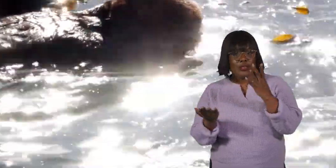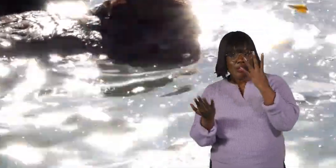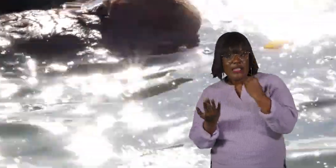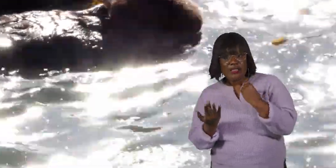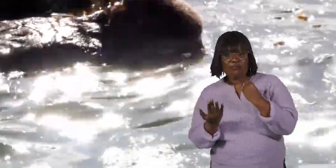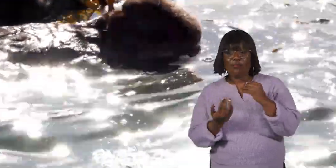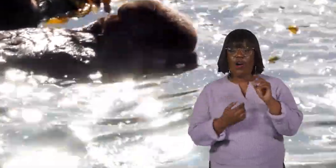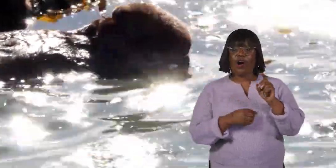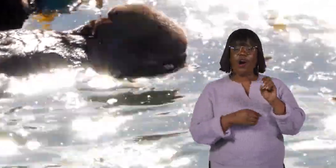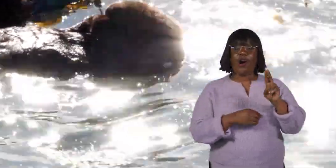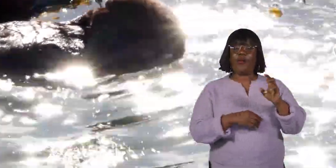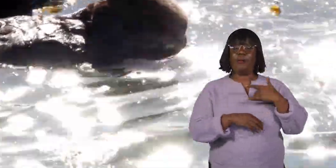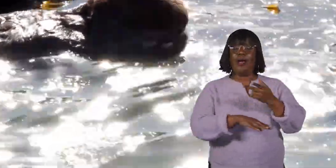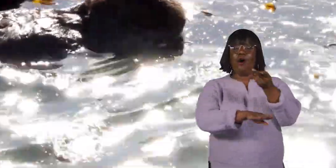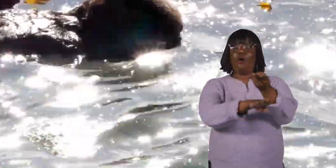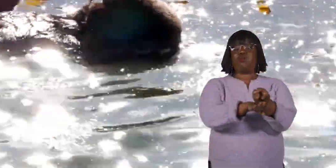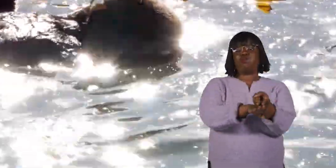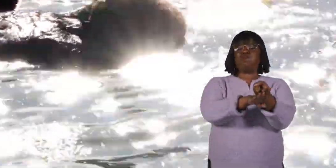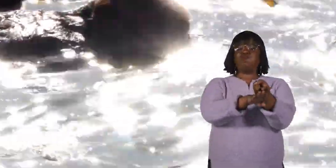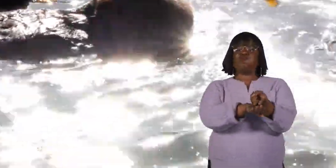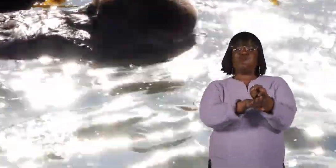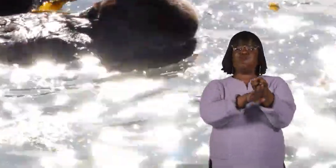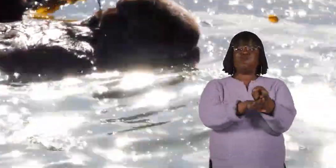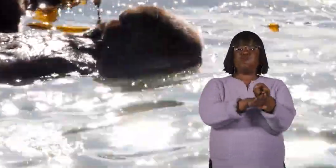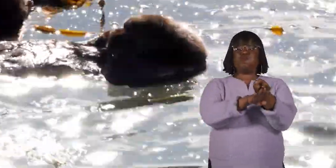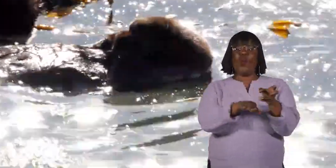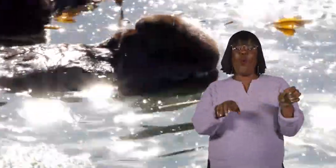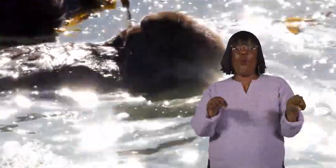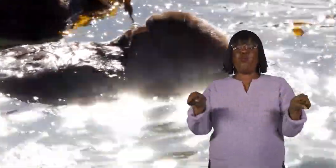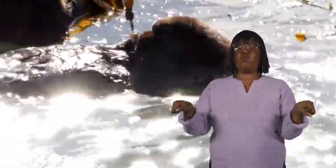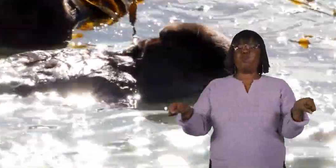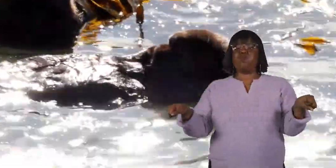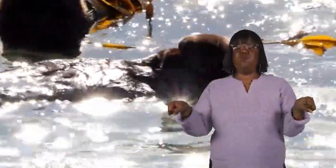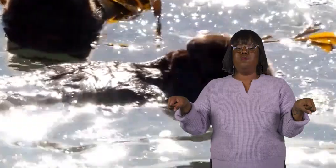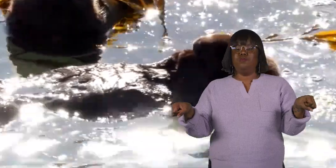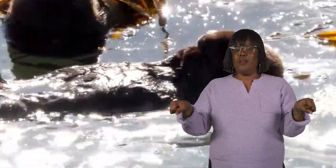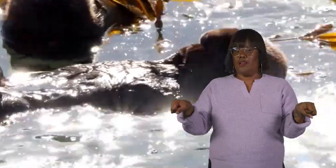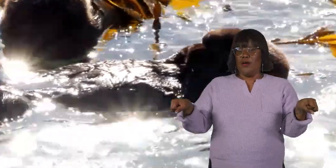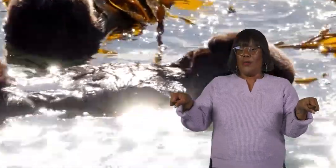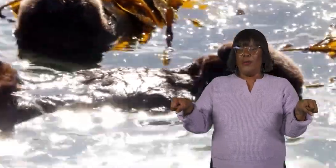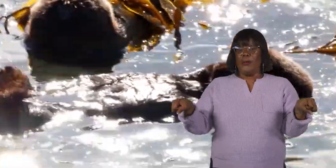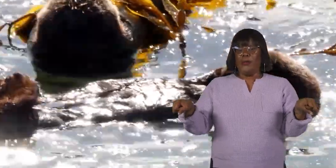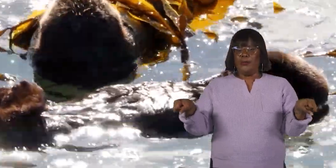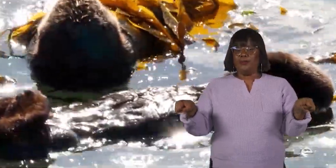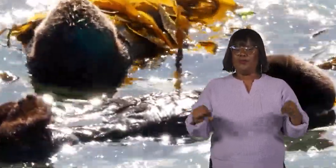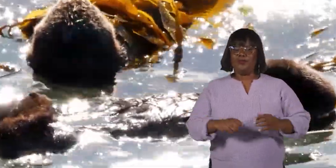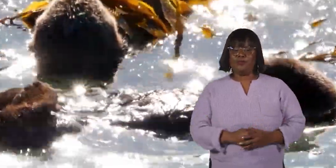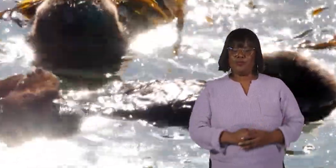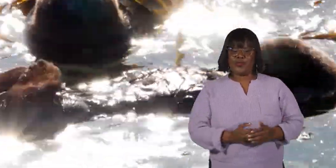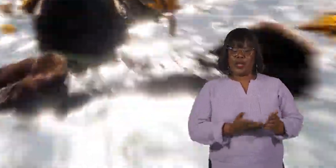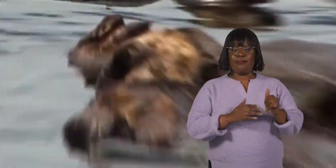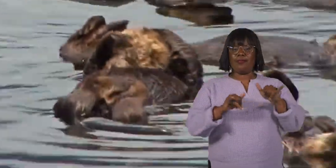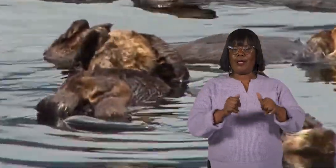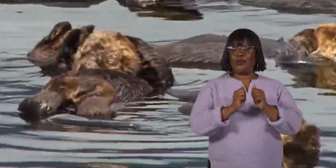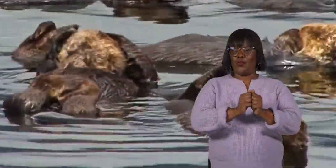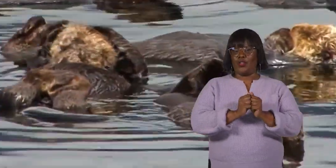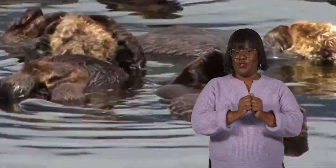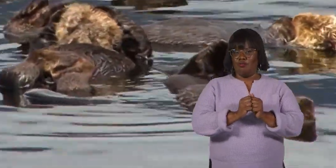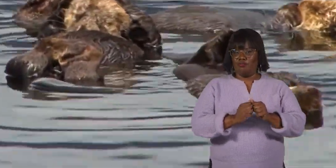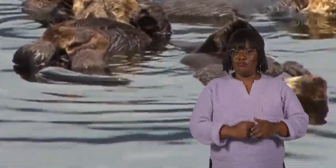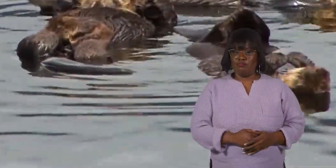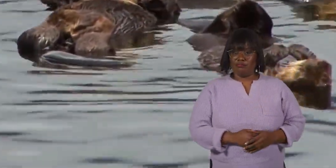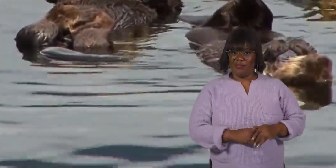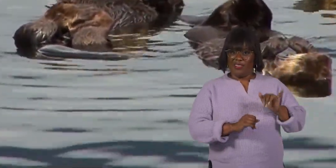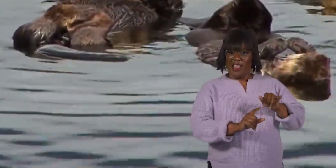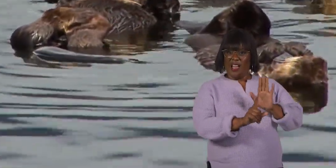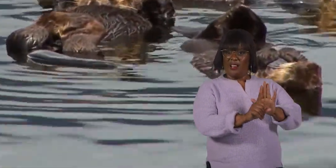otters often float on their backs and hold onto each other's paws or pieces of kelp to stay together. This way,